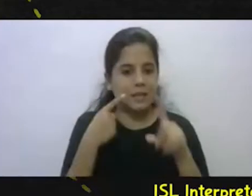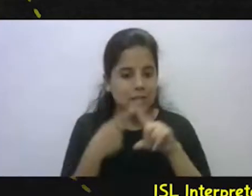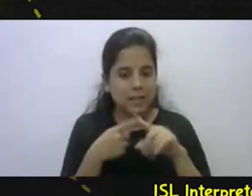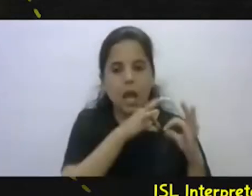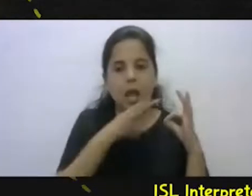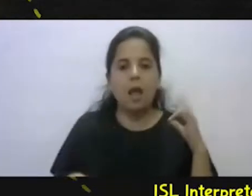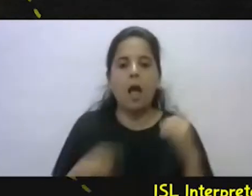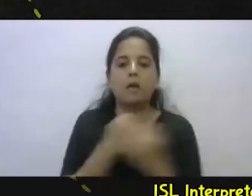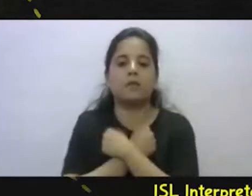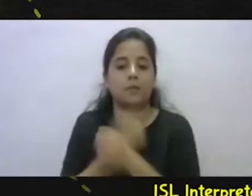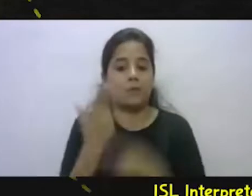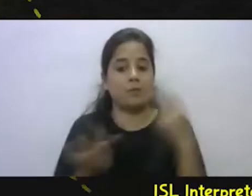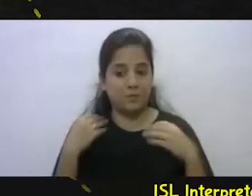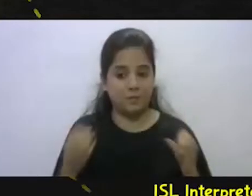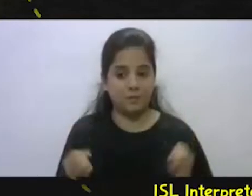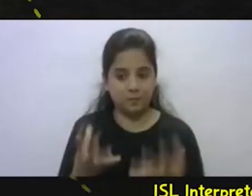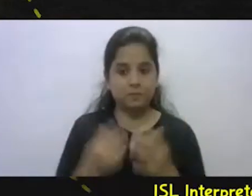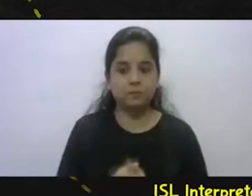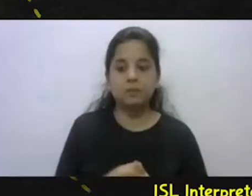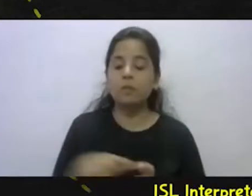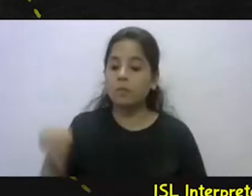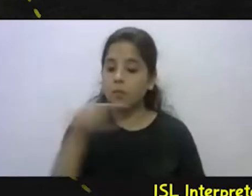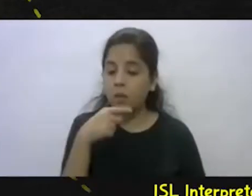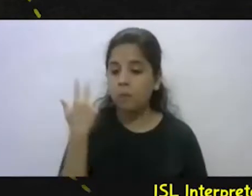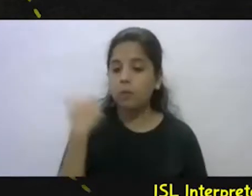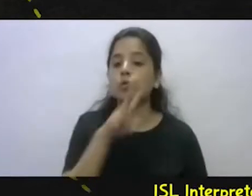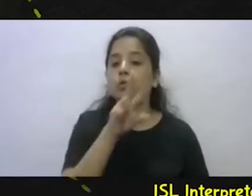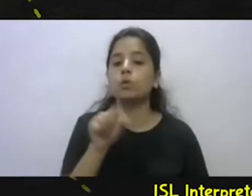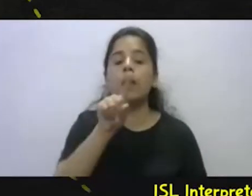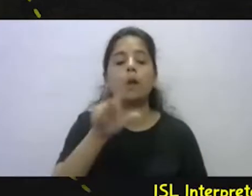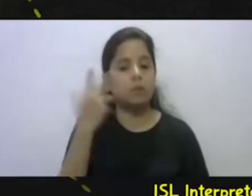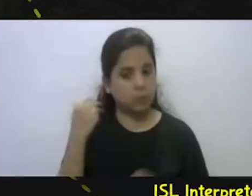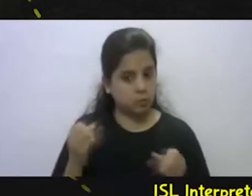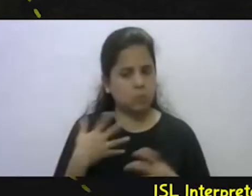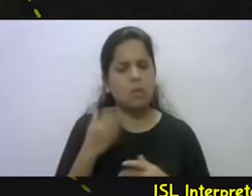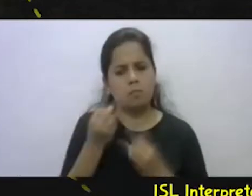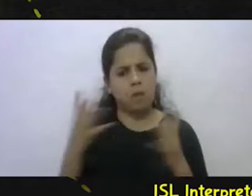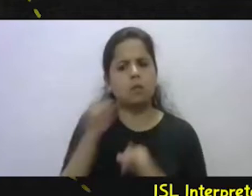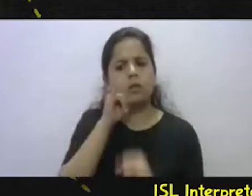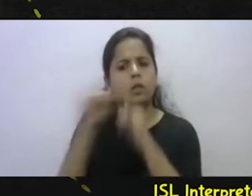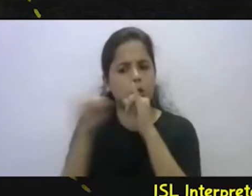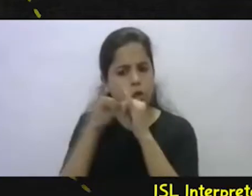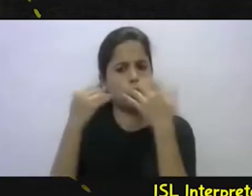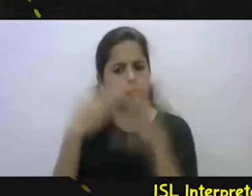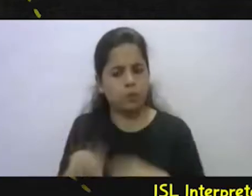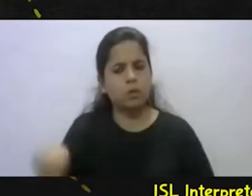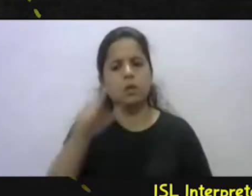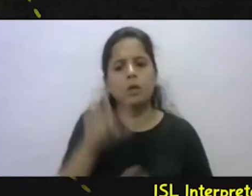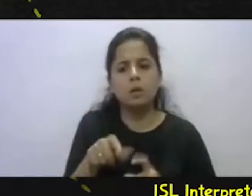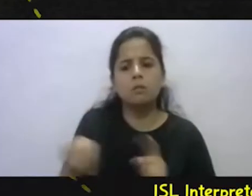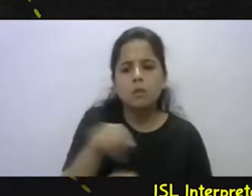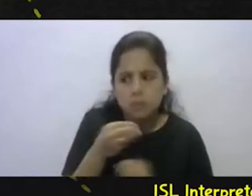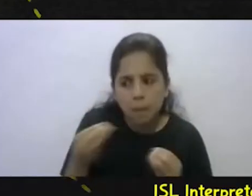early days when it started in 2018, I did a lot of interviews with intercaste, interreligious